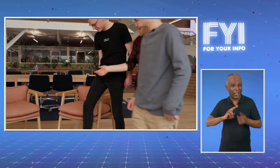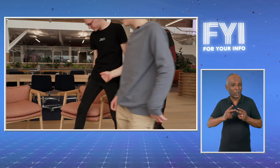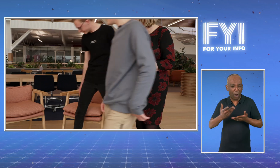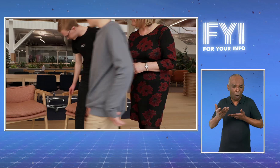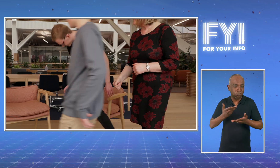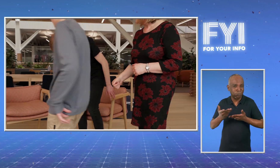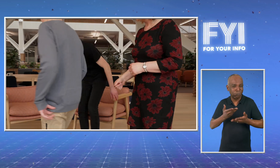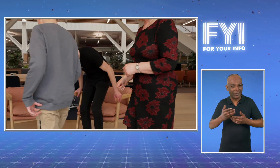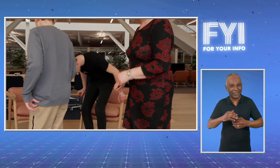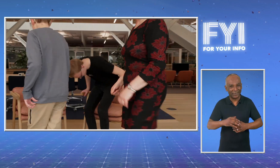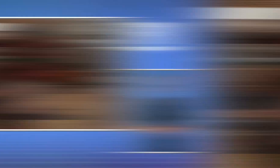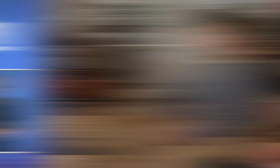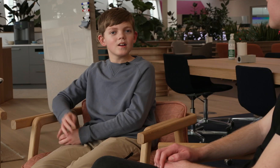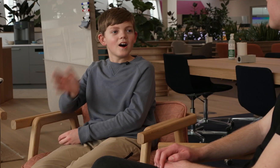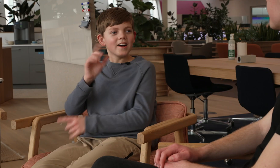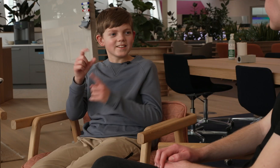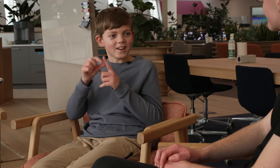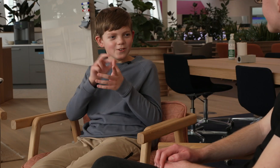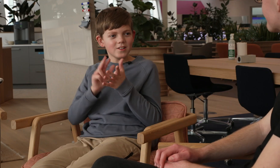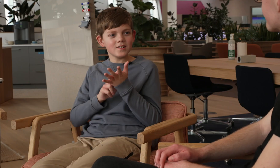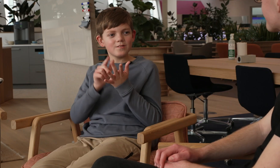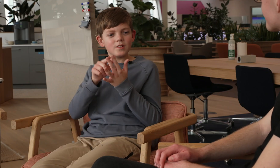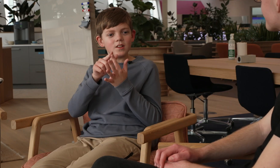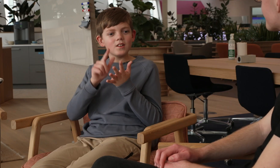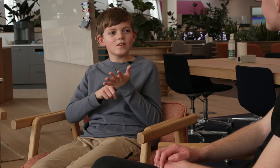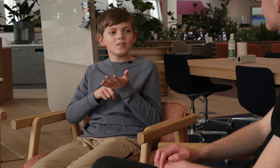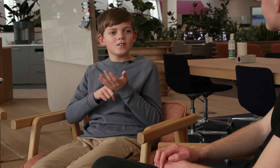is his interpreter for our chat. Hi, Daniel.